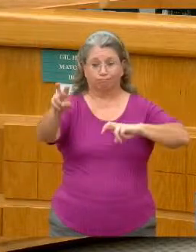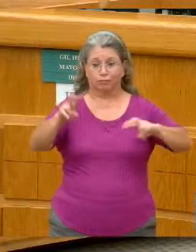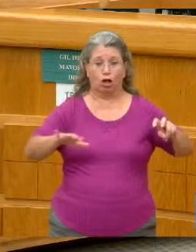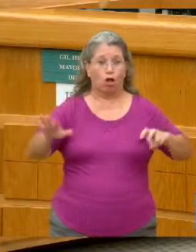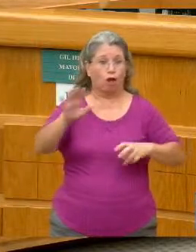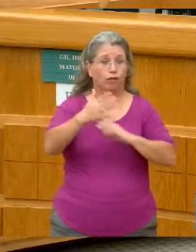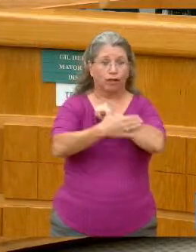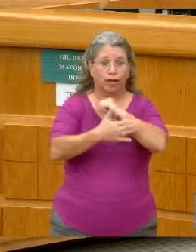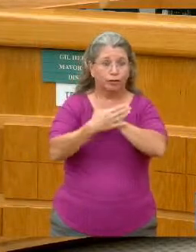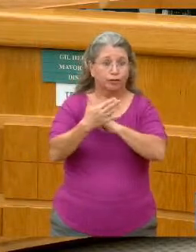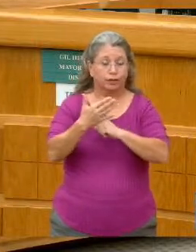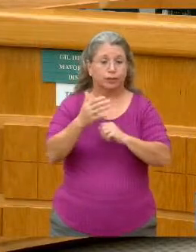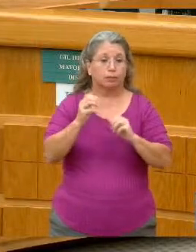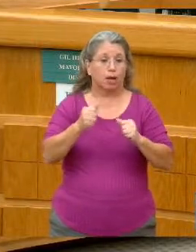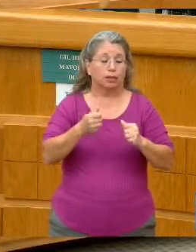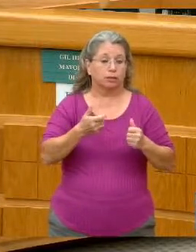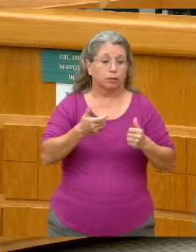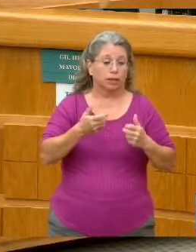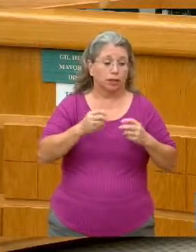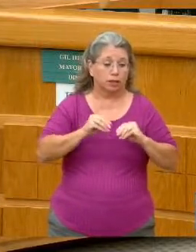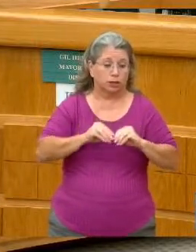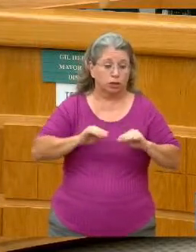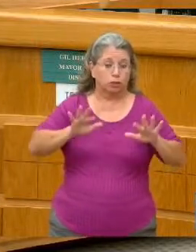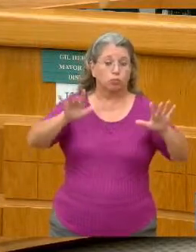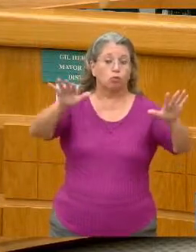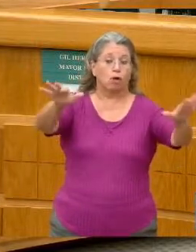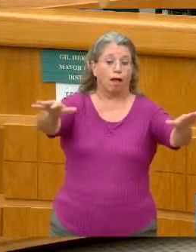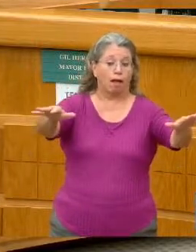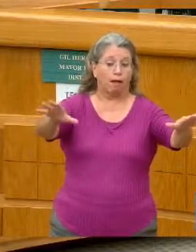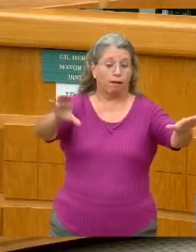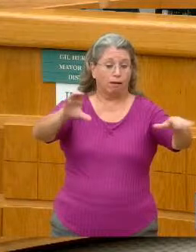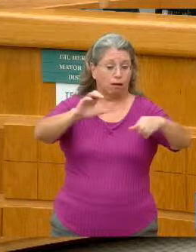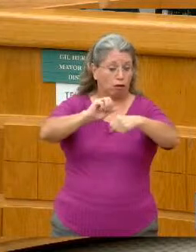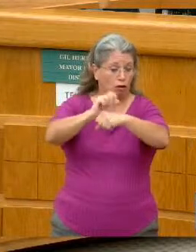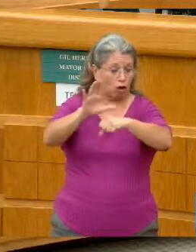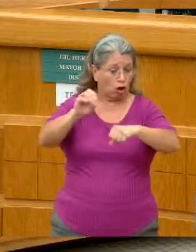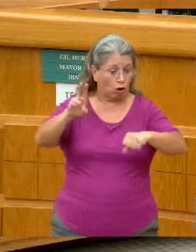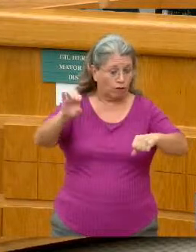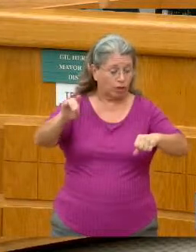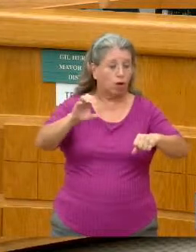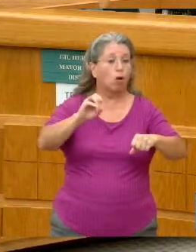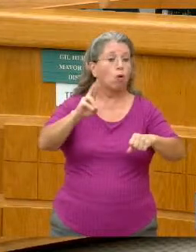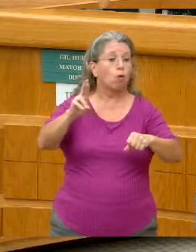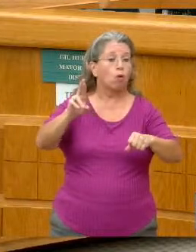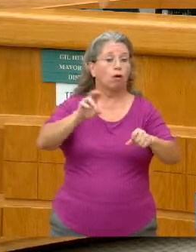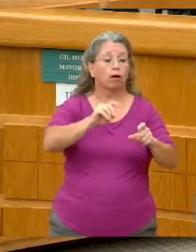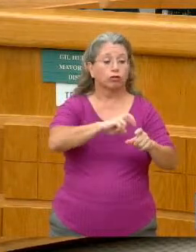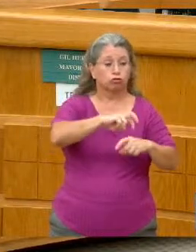bringing COVID with us or bringing it back. So this is something to be cognizant of when